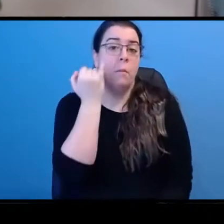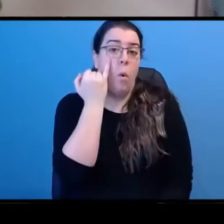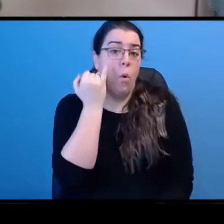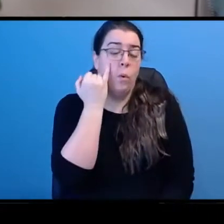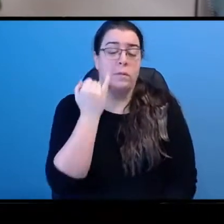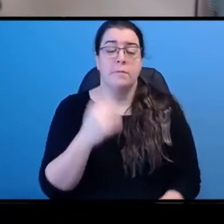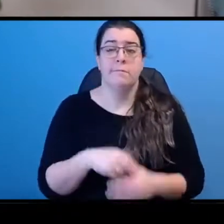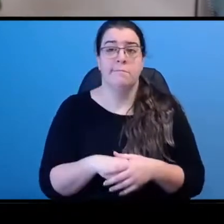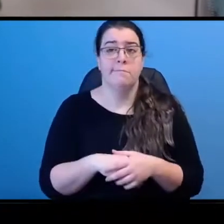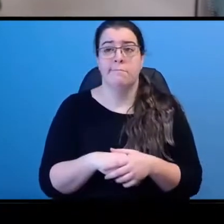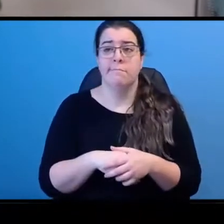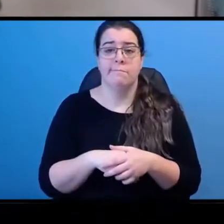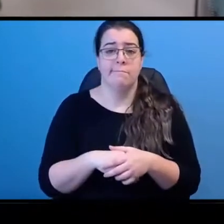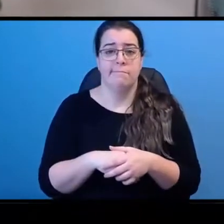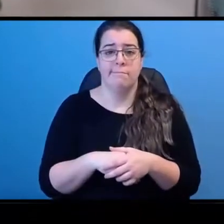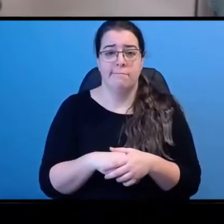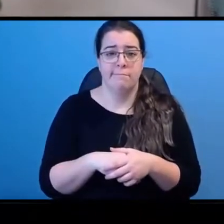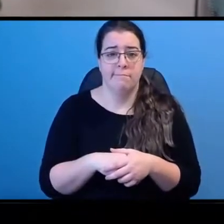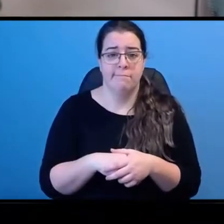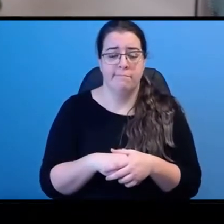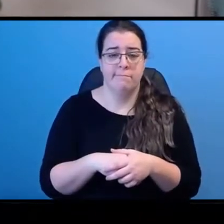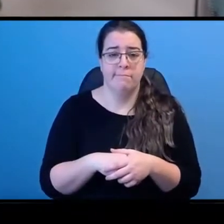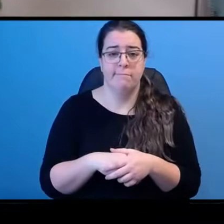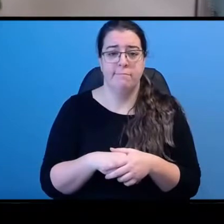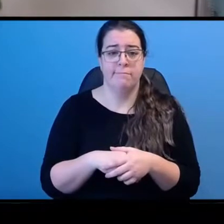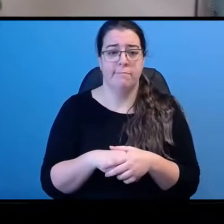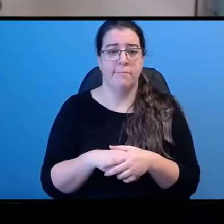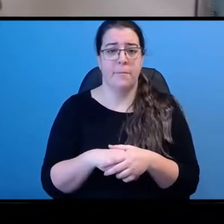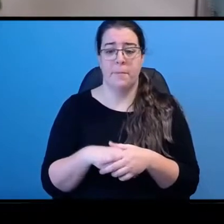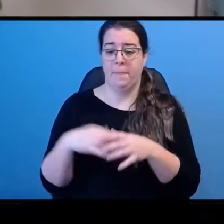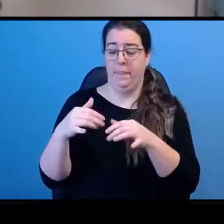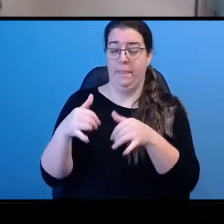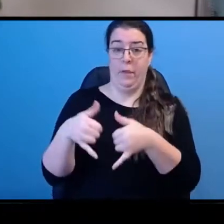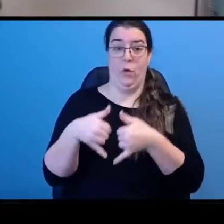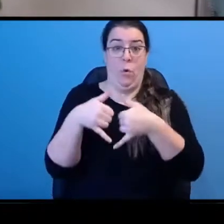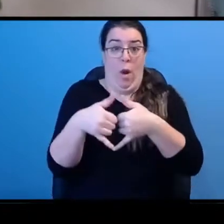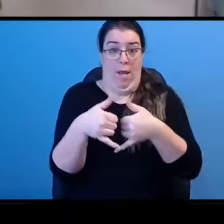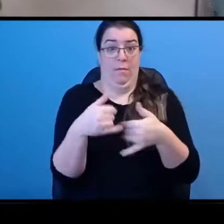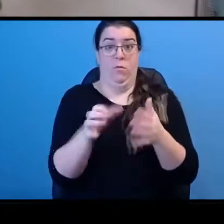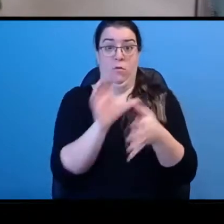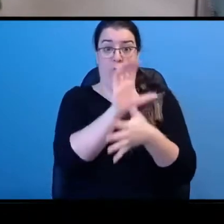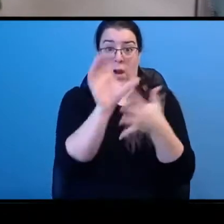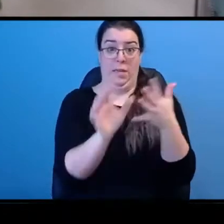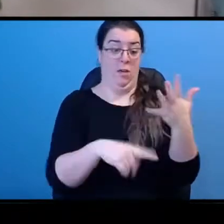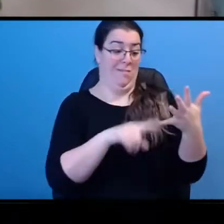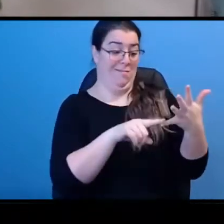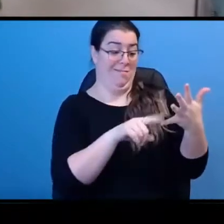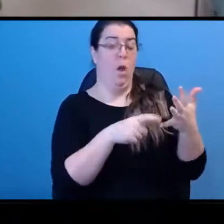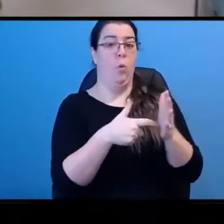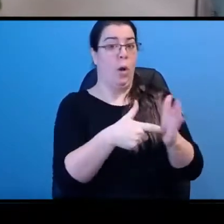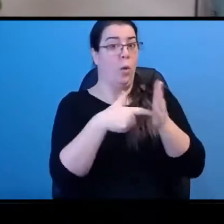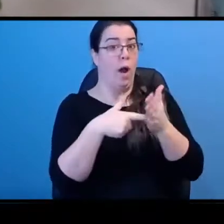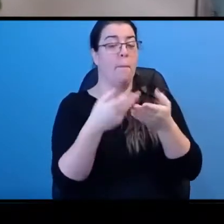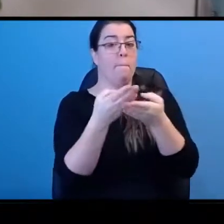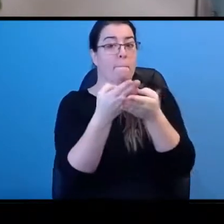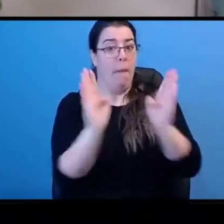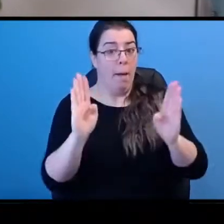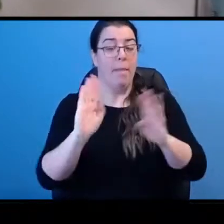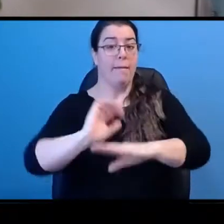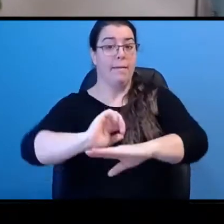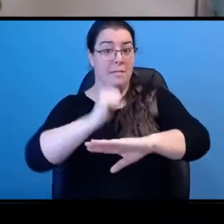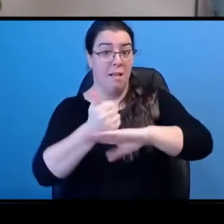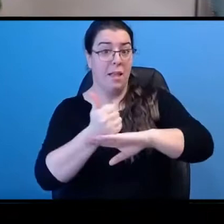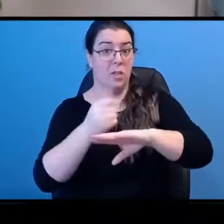having a public display, you need to take into consideration, I need to know that